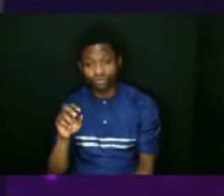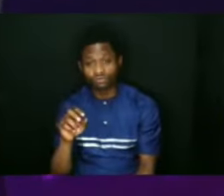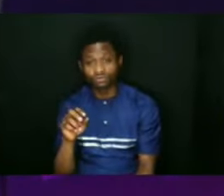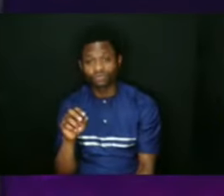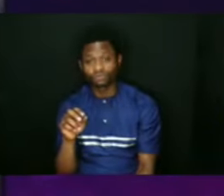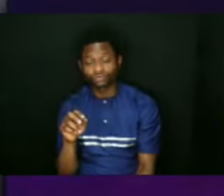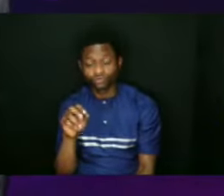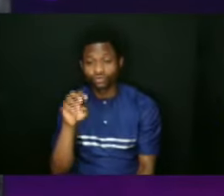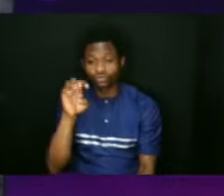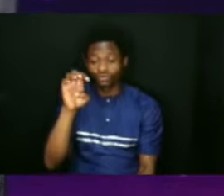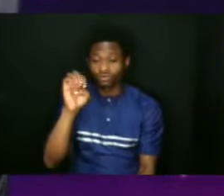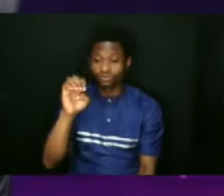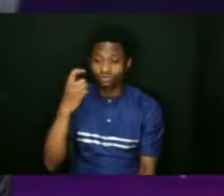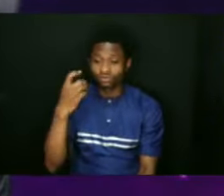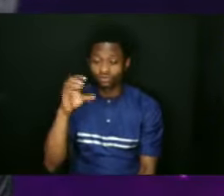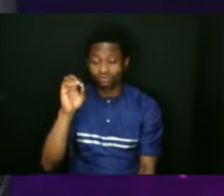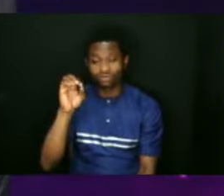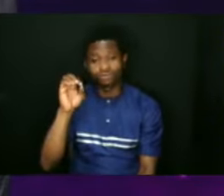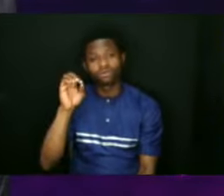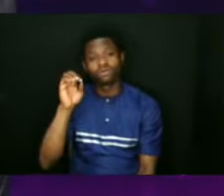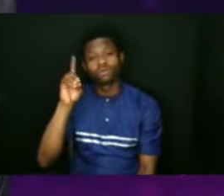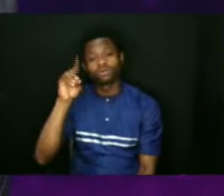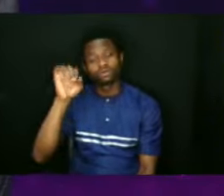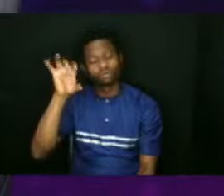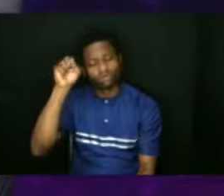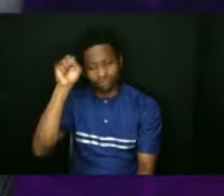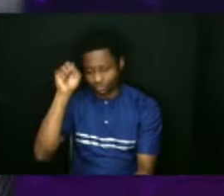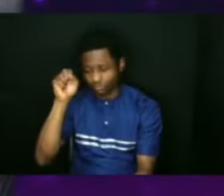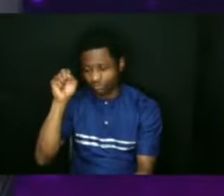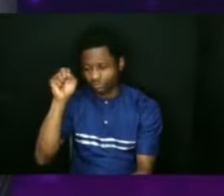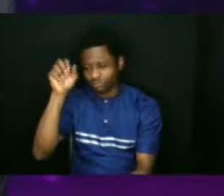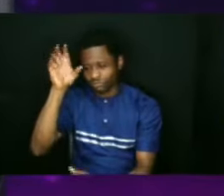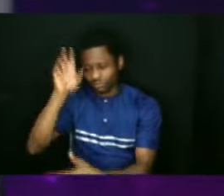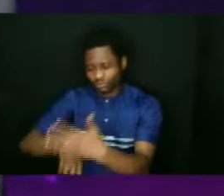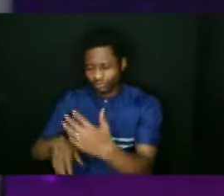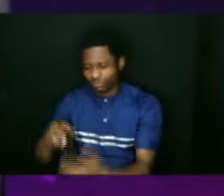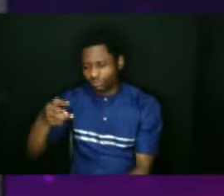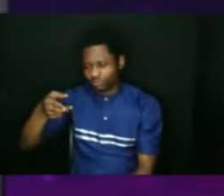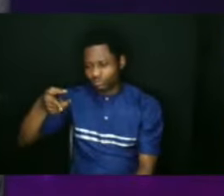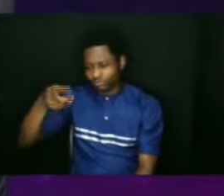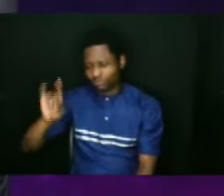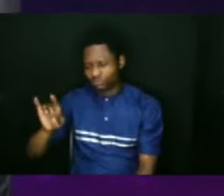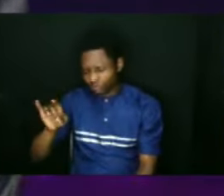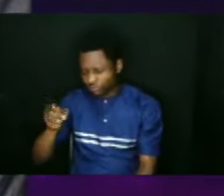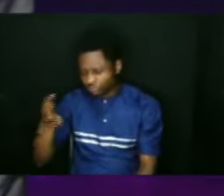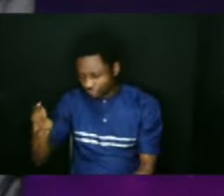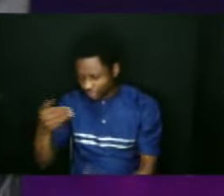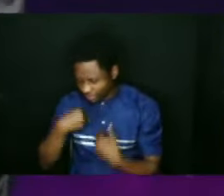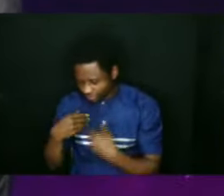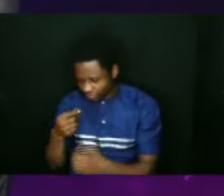28, verse 17 and 21 gave us 12